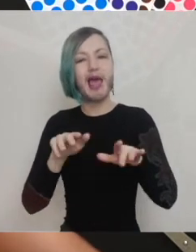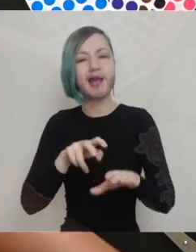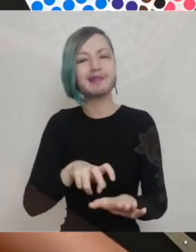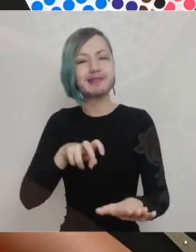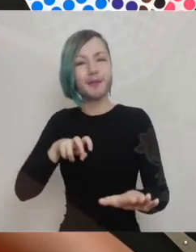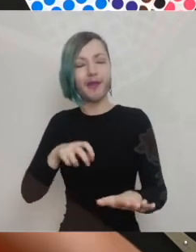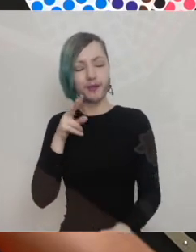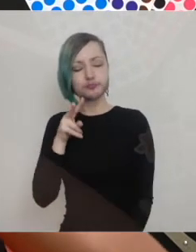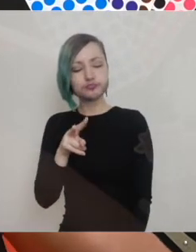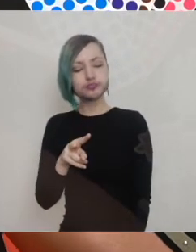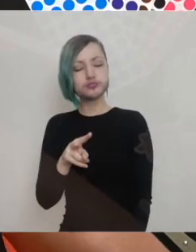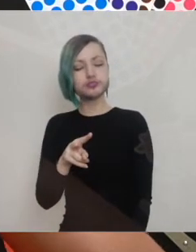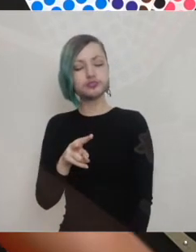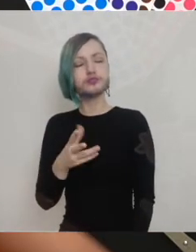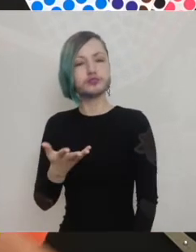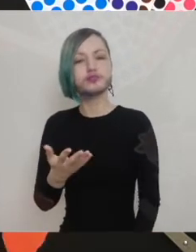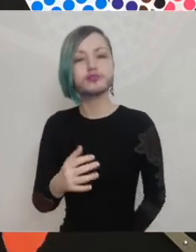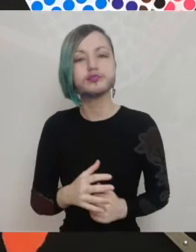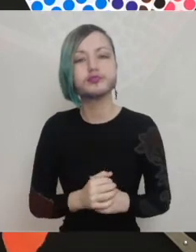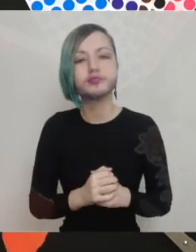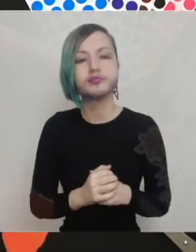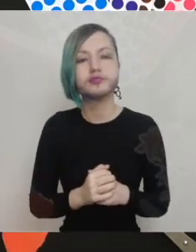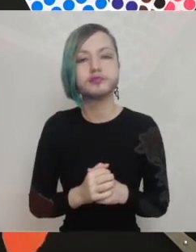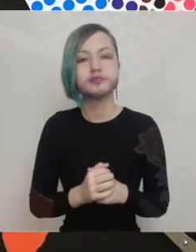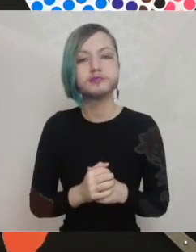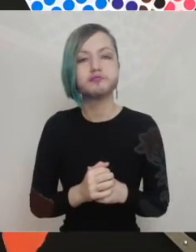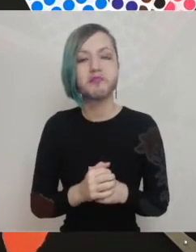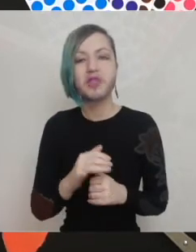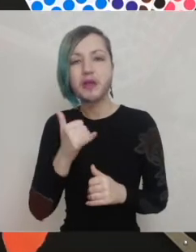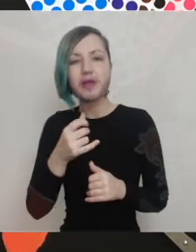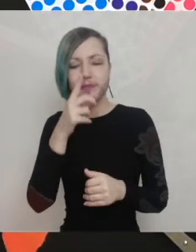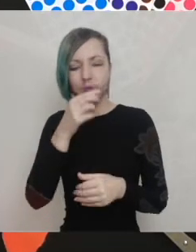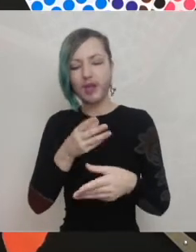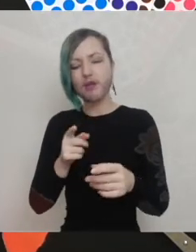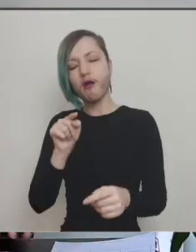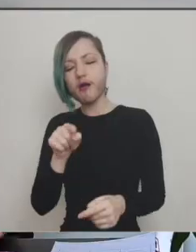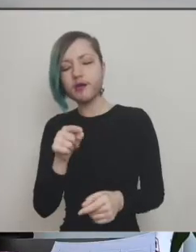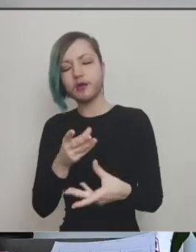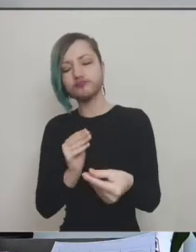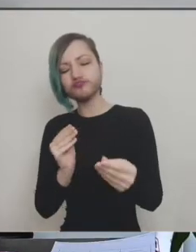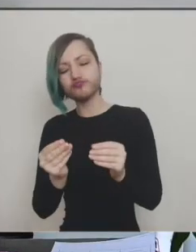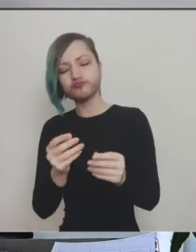it, and then see if you just want to move anything around.